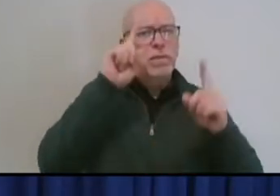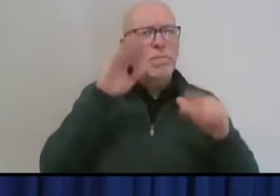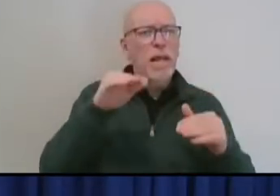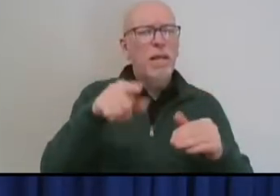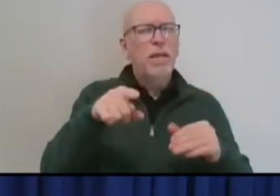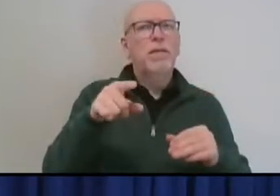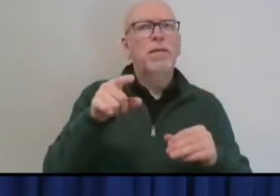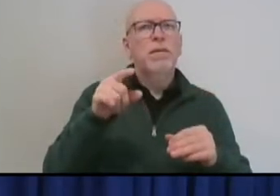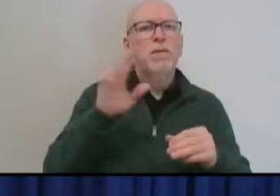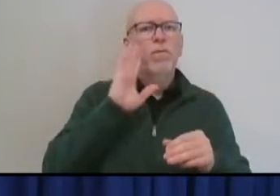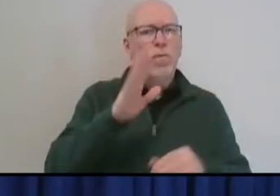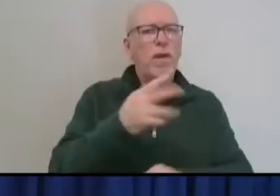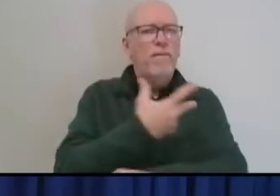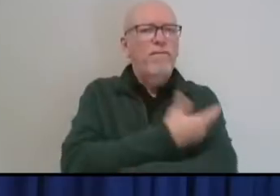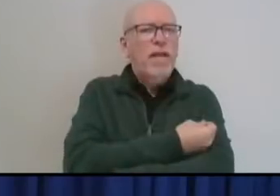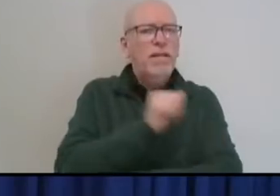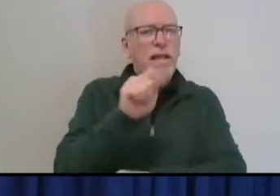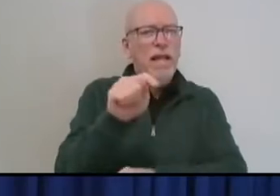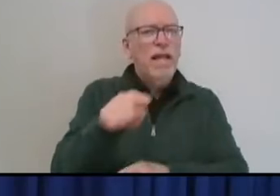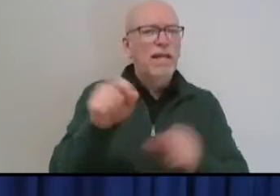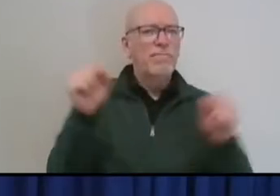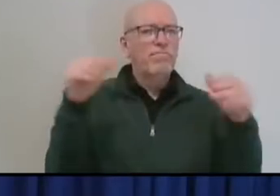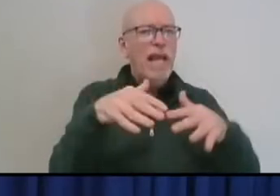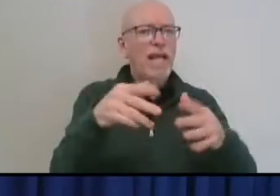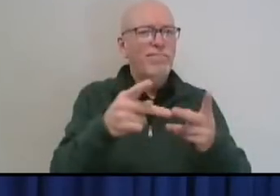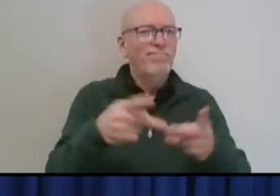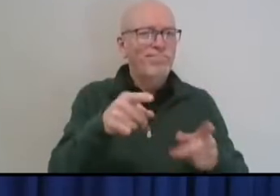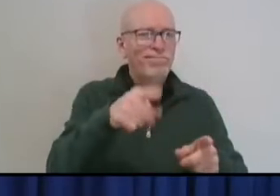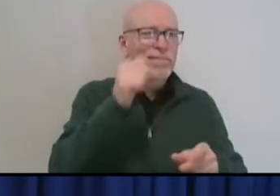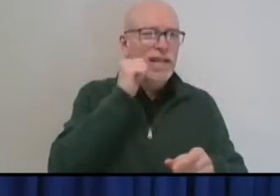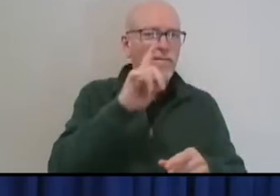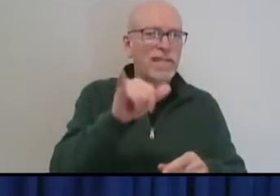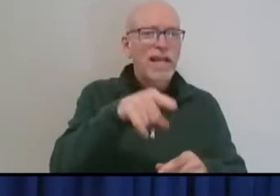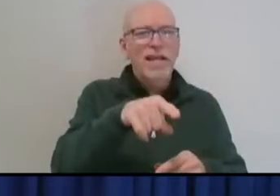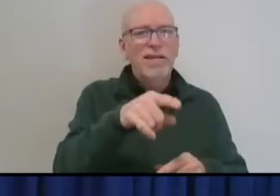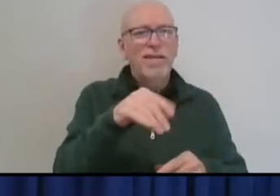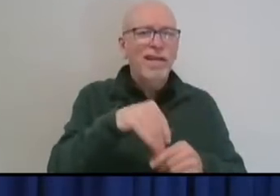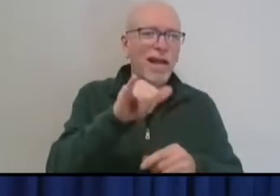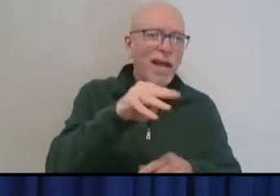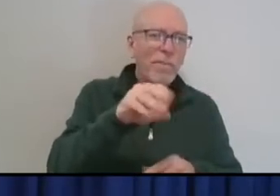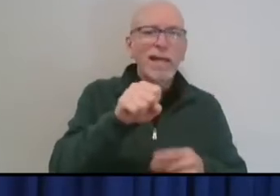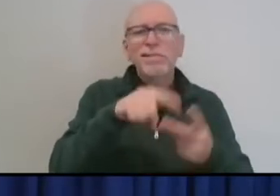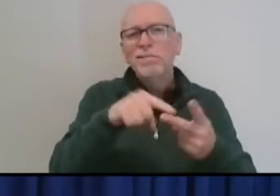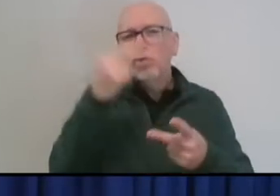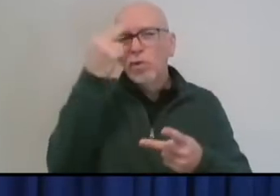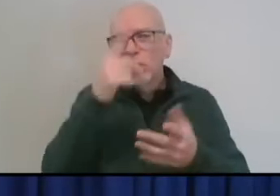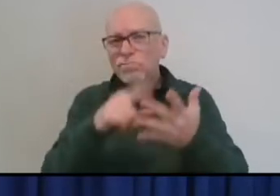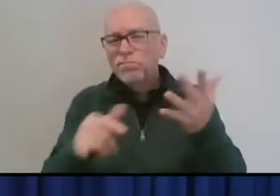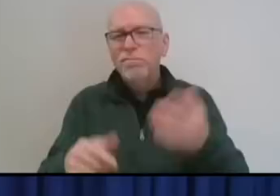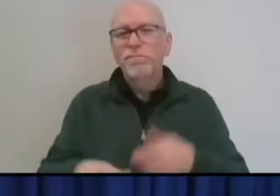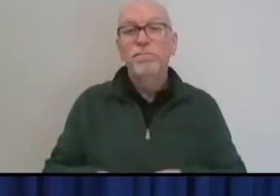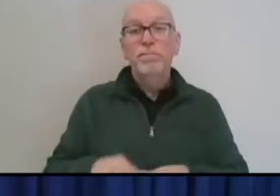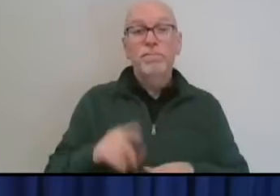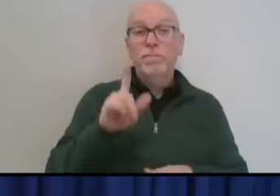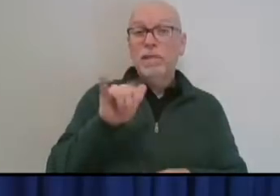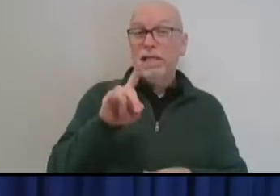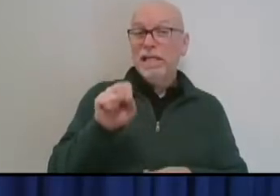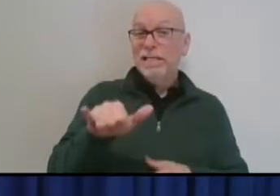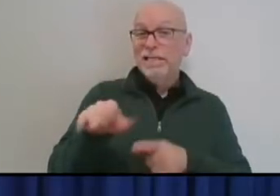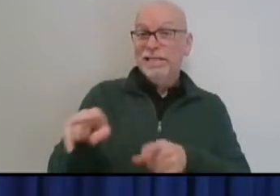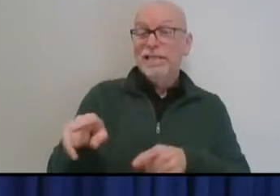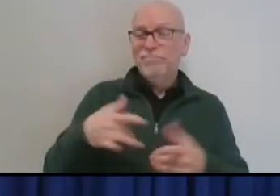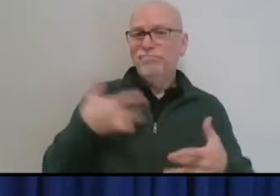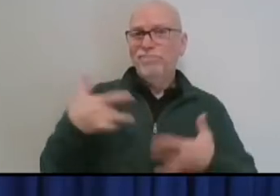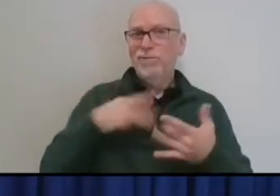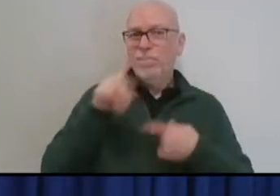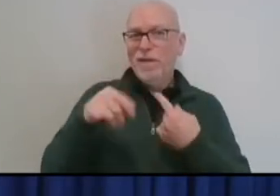be vaccinating at these mass vaccination sites every day? Lindsay, you want to take that one? She's excited to talk about